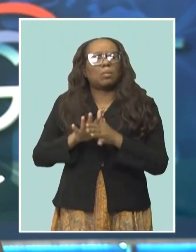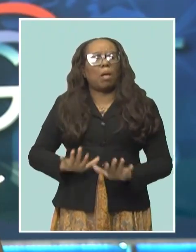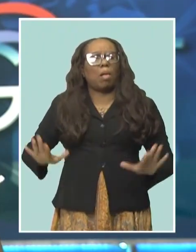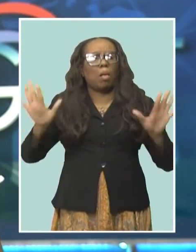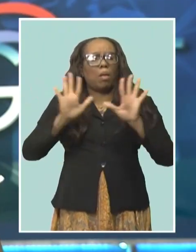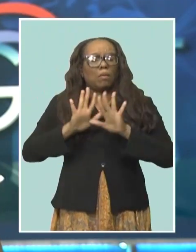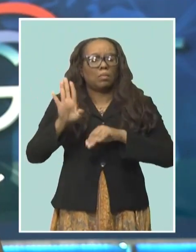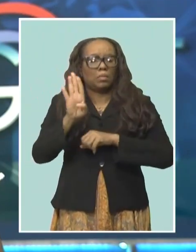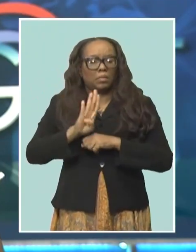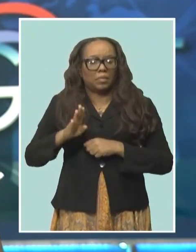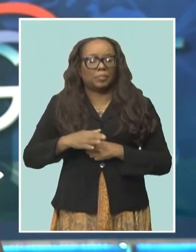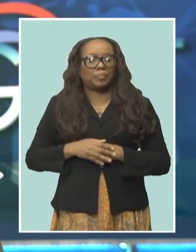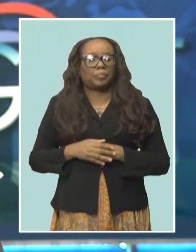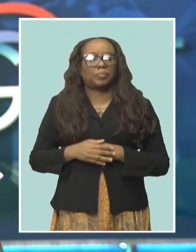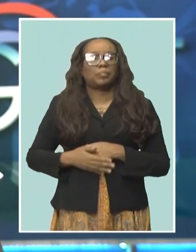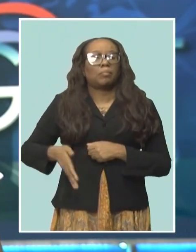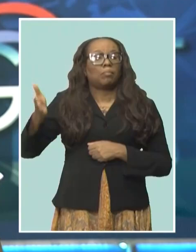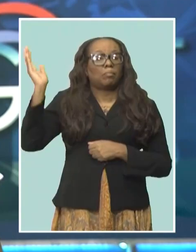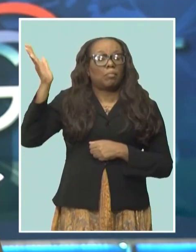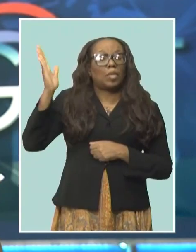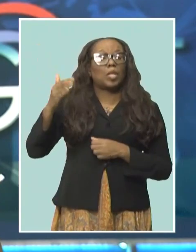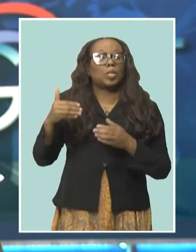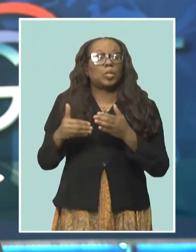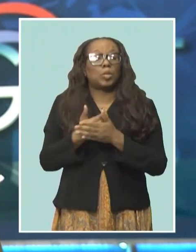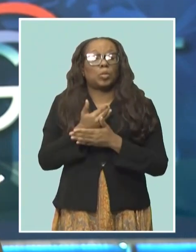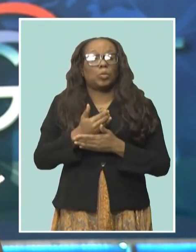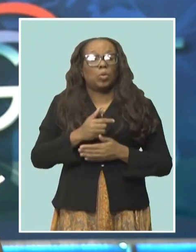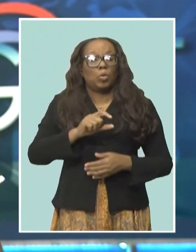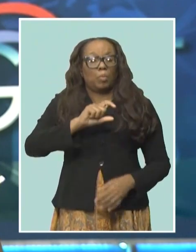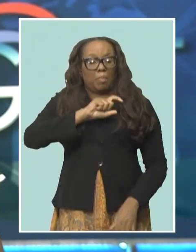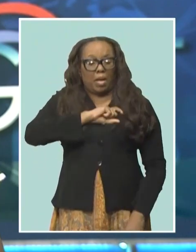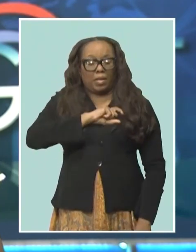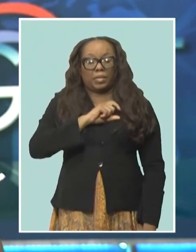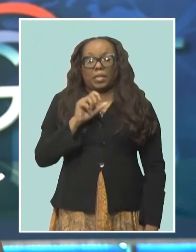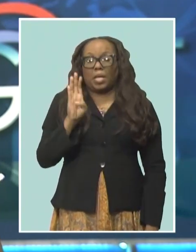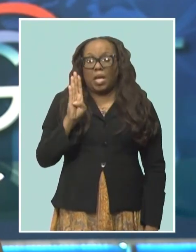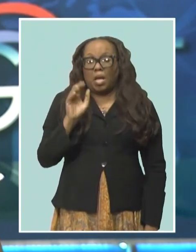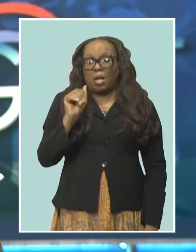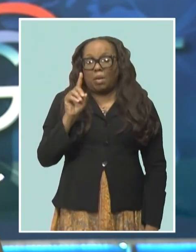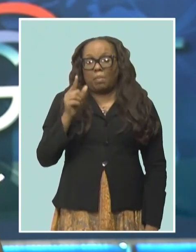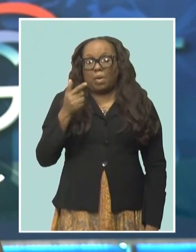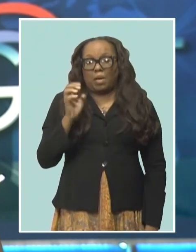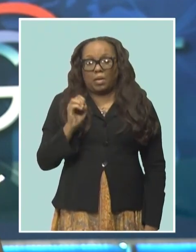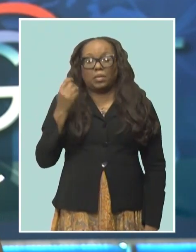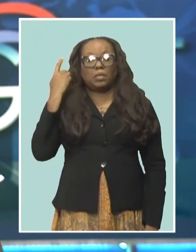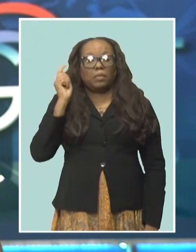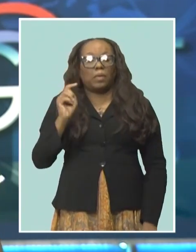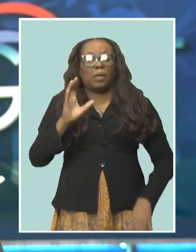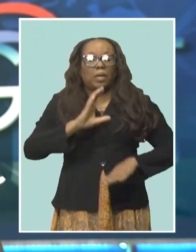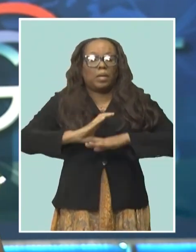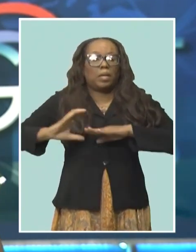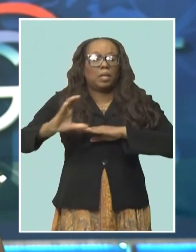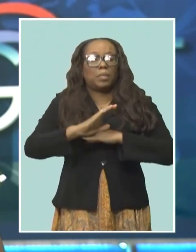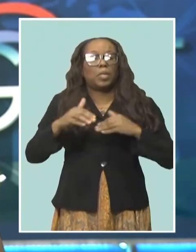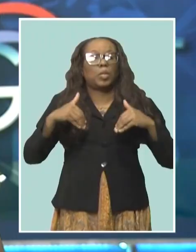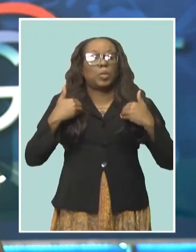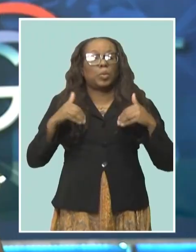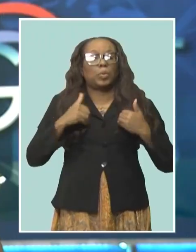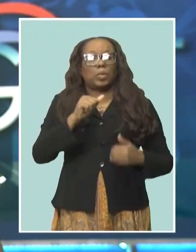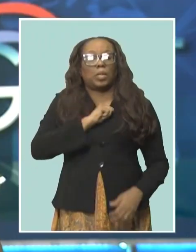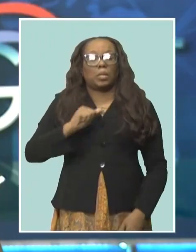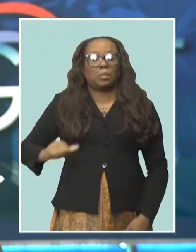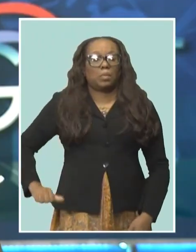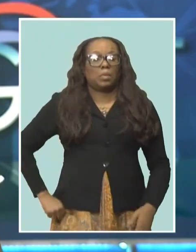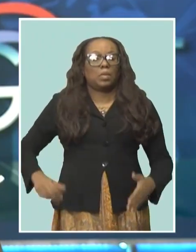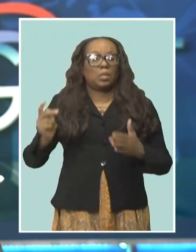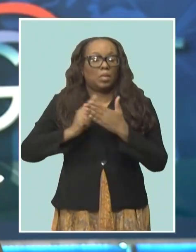badge presentation, where a new badge for the organization was created by the Caribbean Youth Ambassadors program. Our